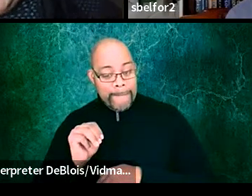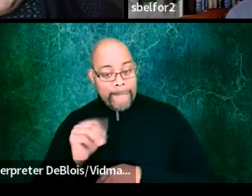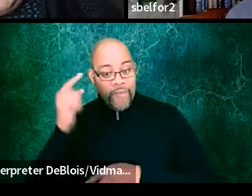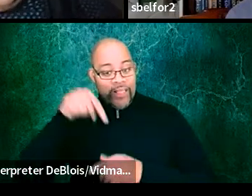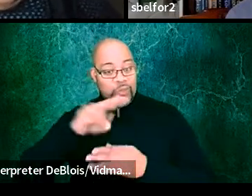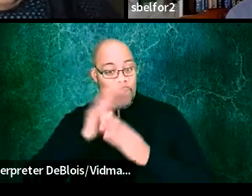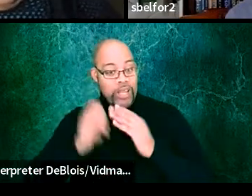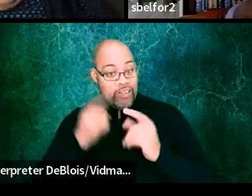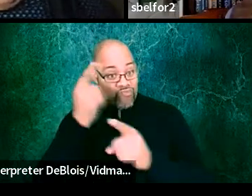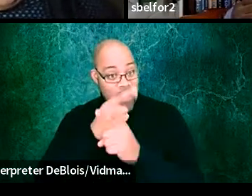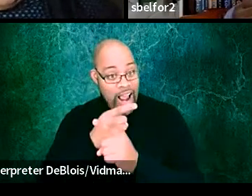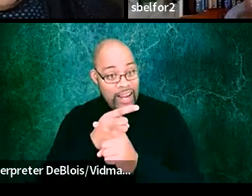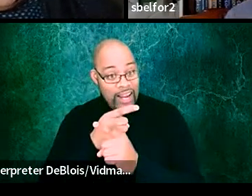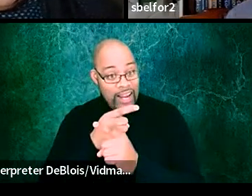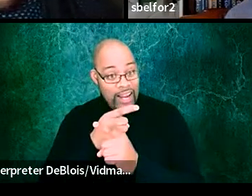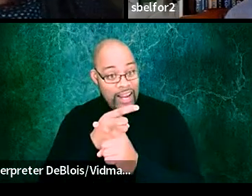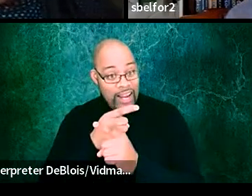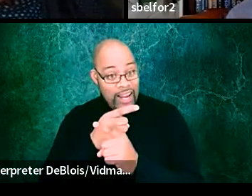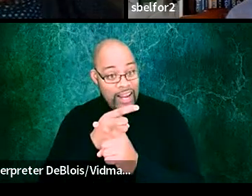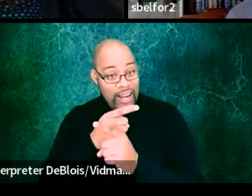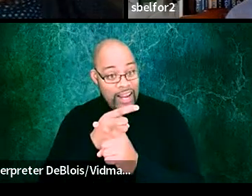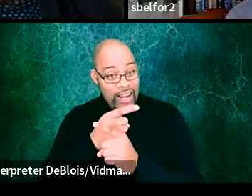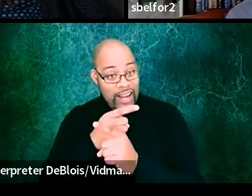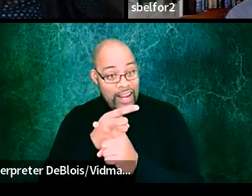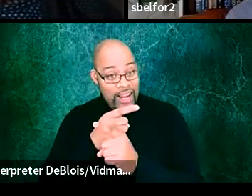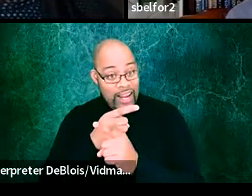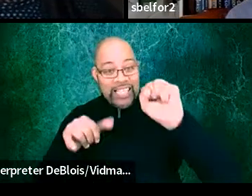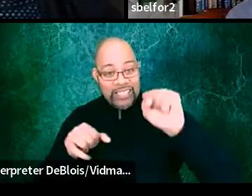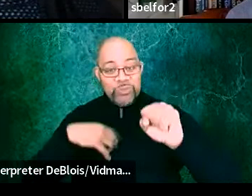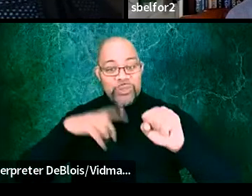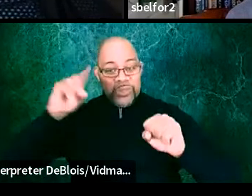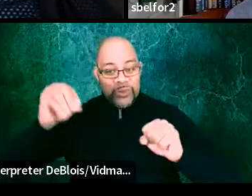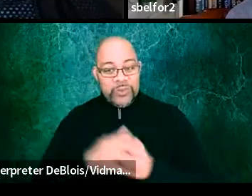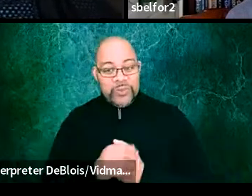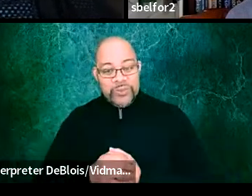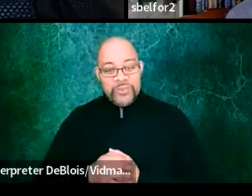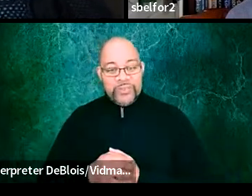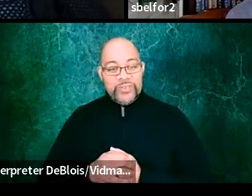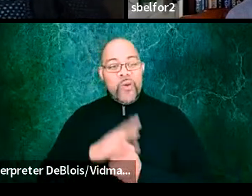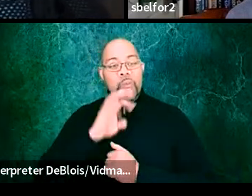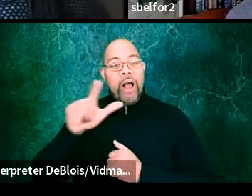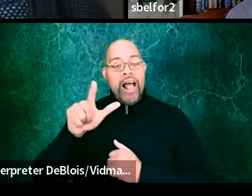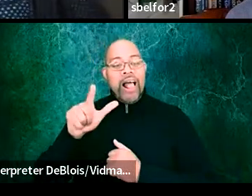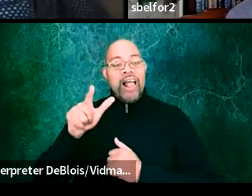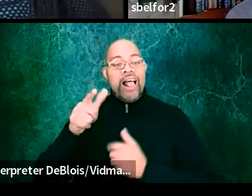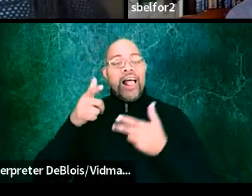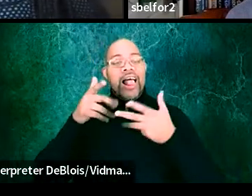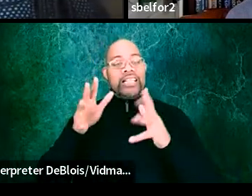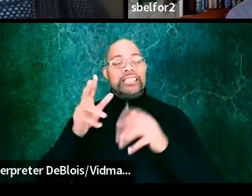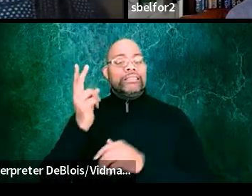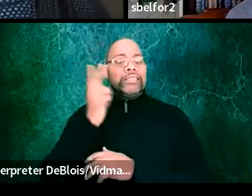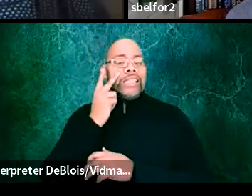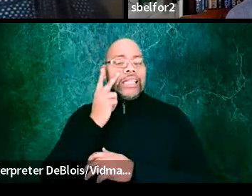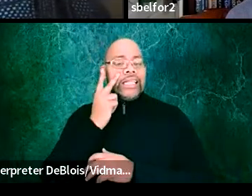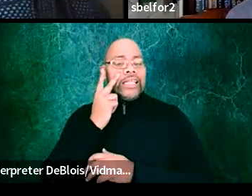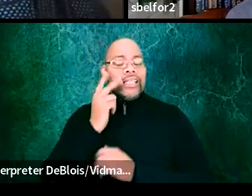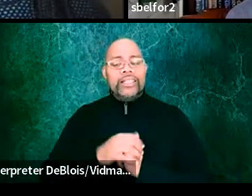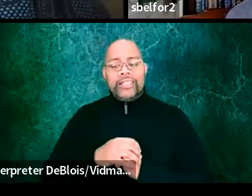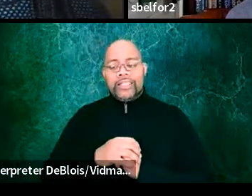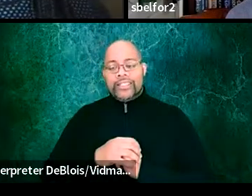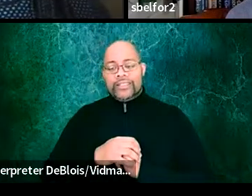this weekend, correct? Yes, we do. Well, let's see.